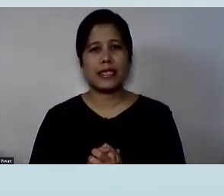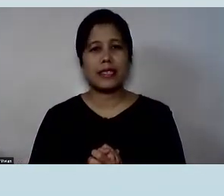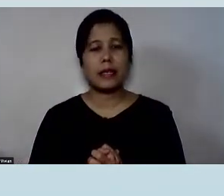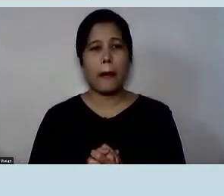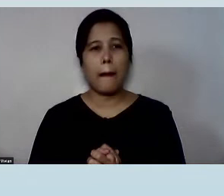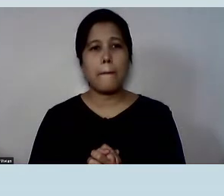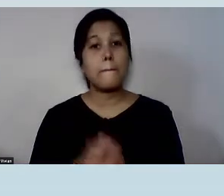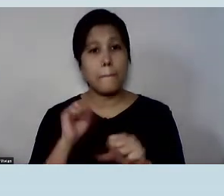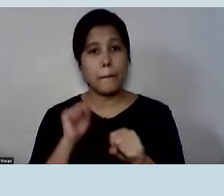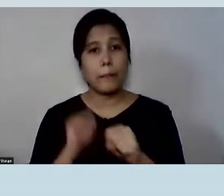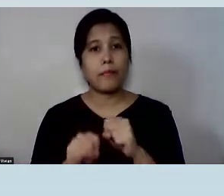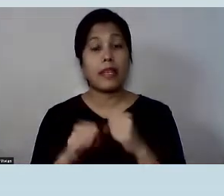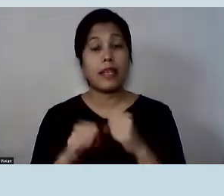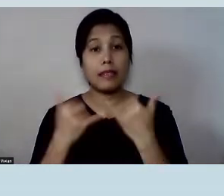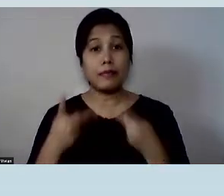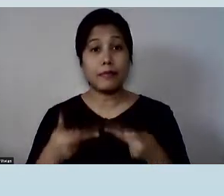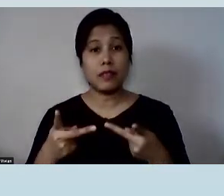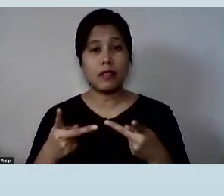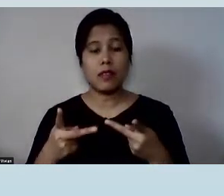So, at present, there's no scientific evidence